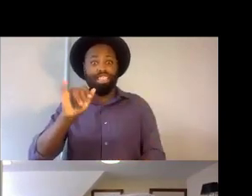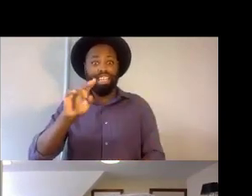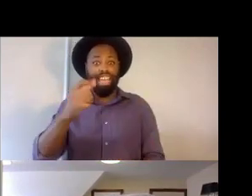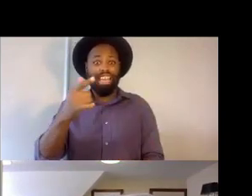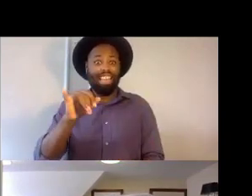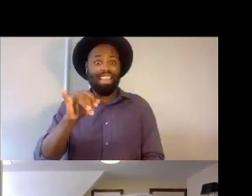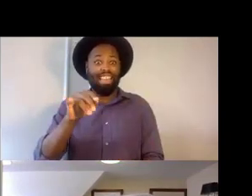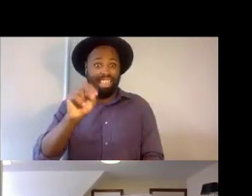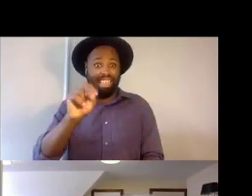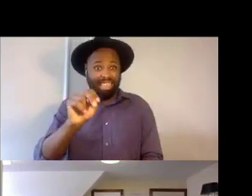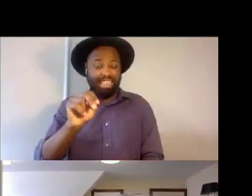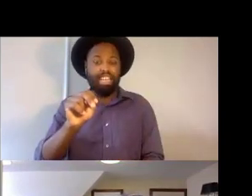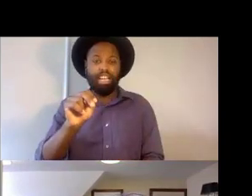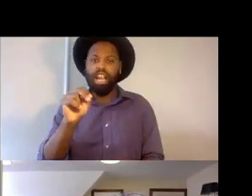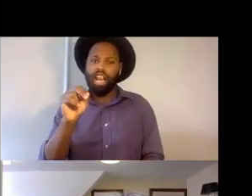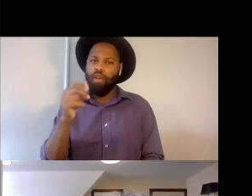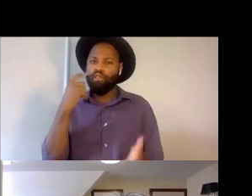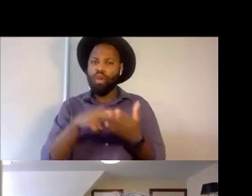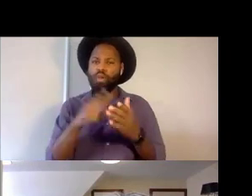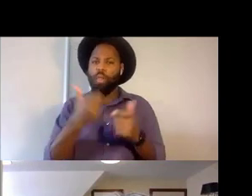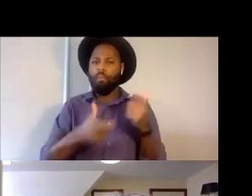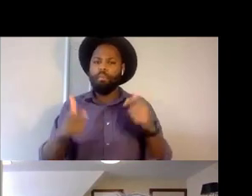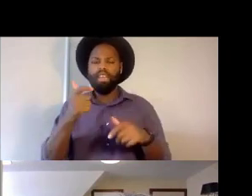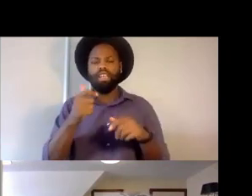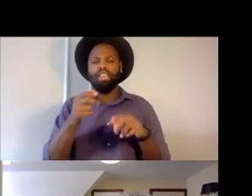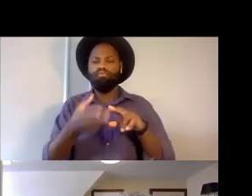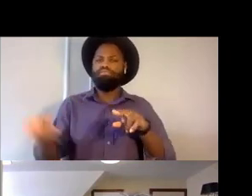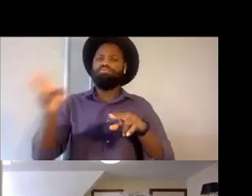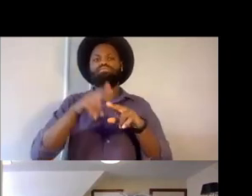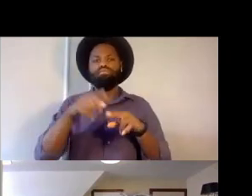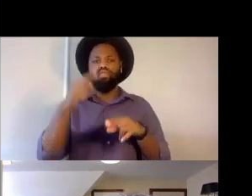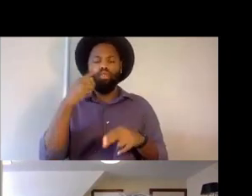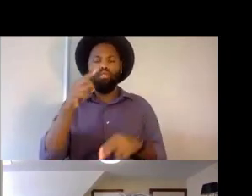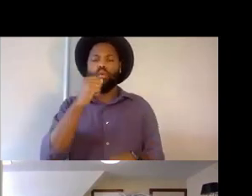saw the biggest uptick in the number of women faculty.